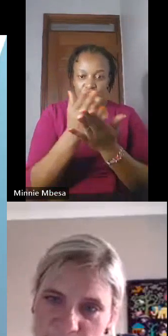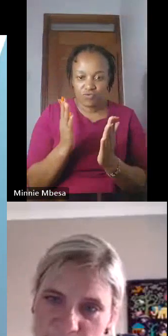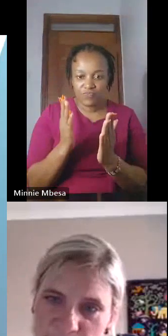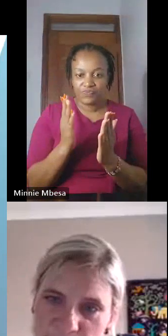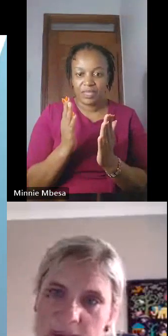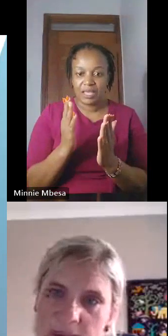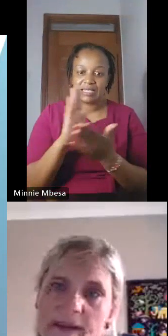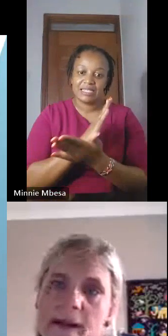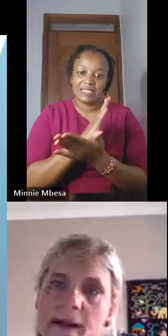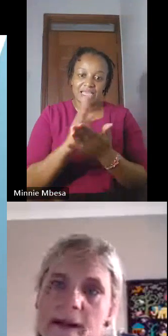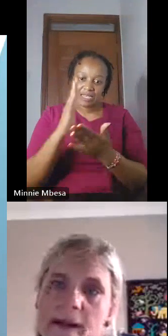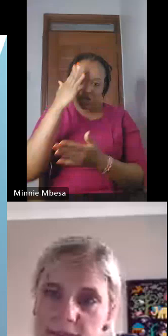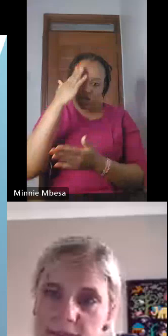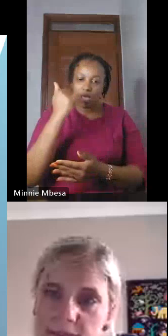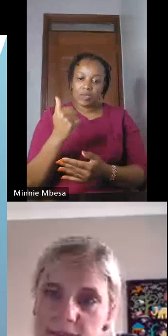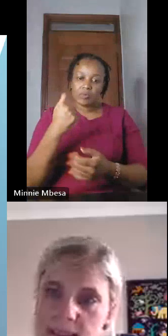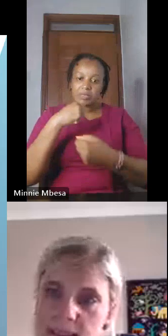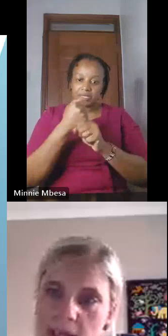do.